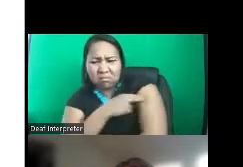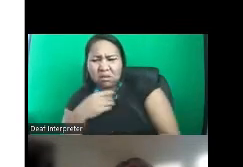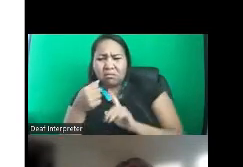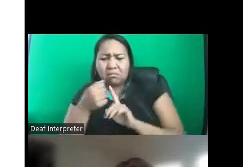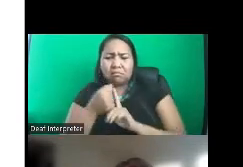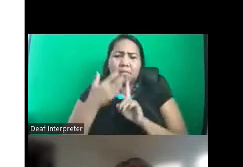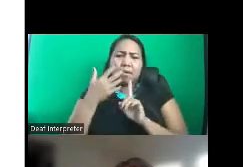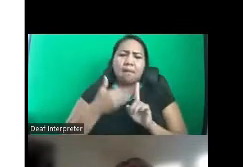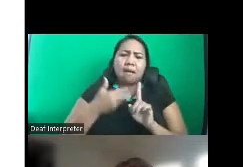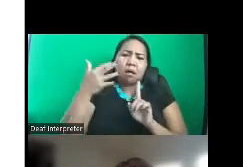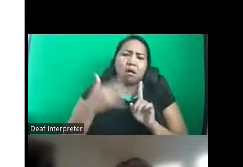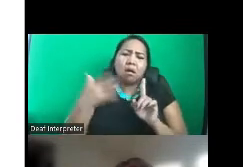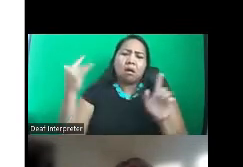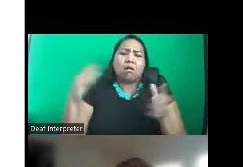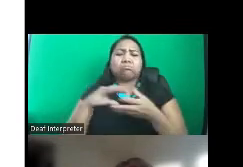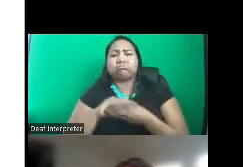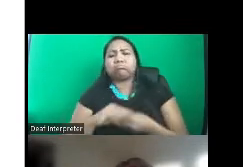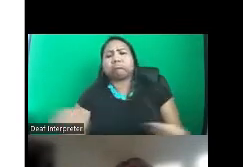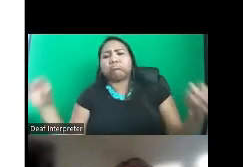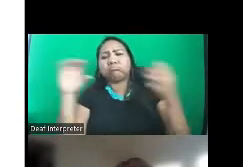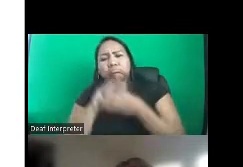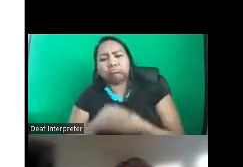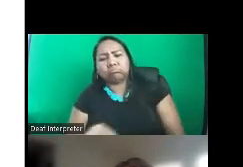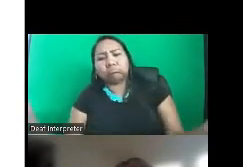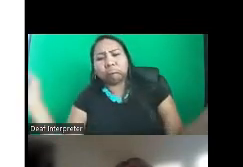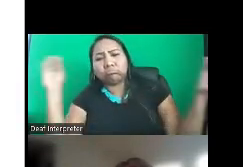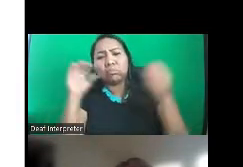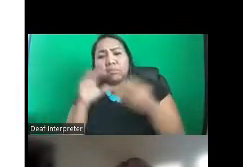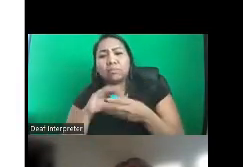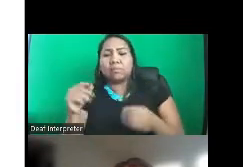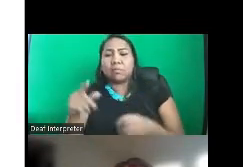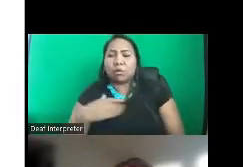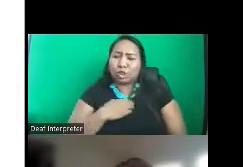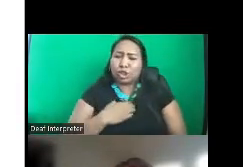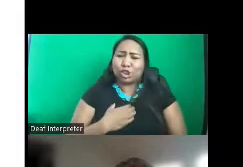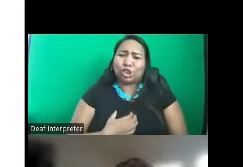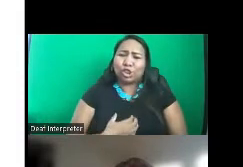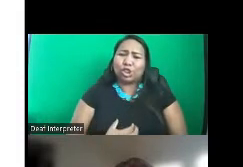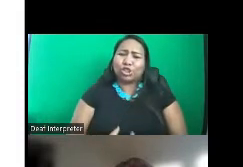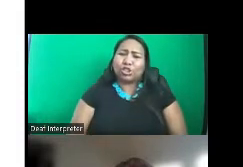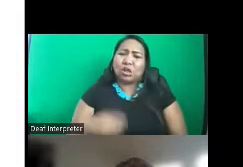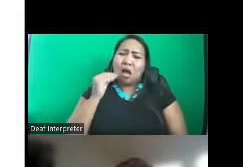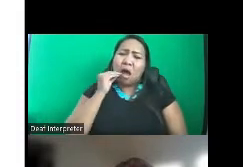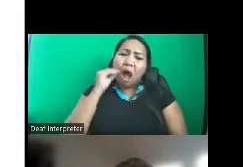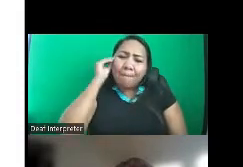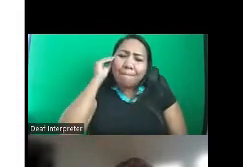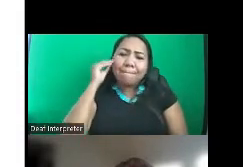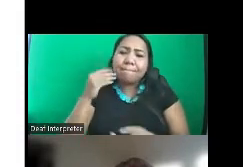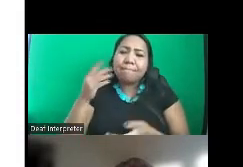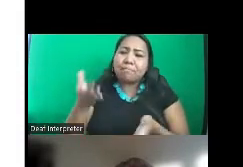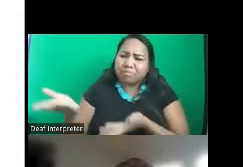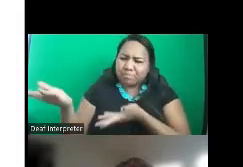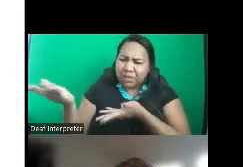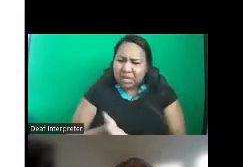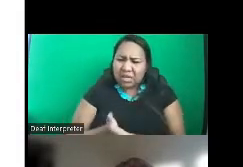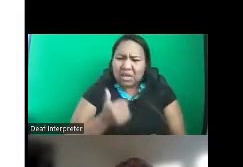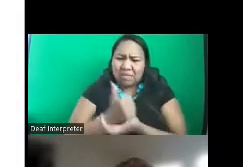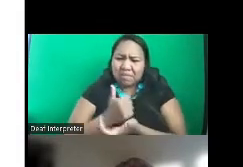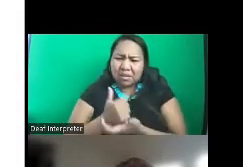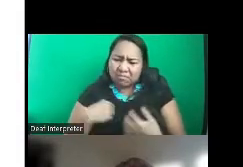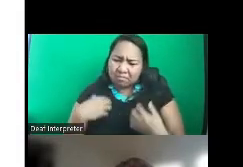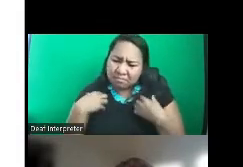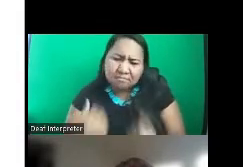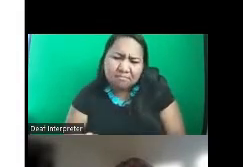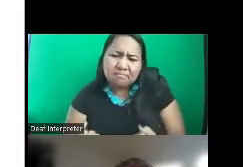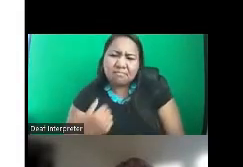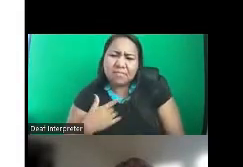enjoying some of their native food from home would help them feel better, help them feel whole and have